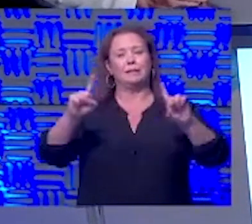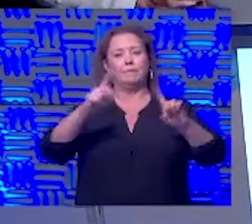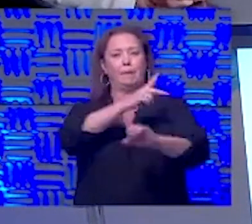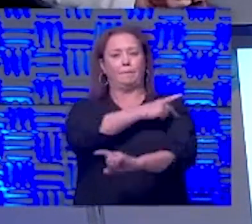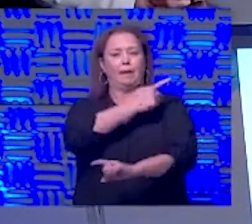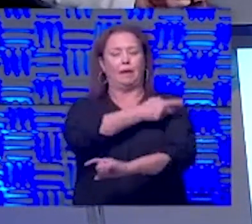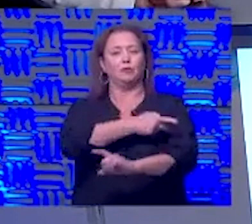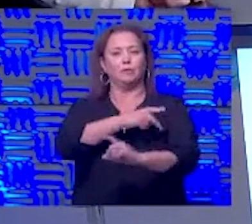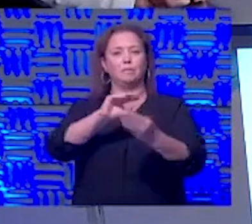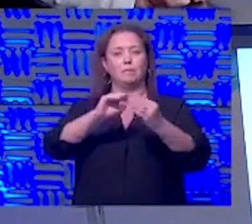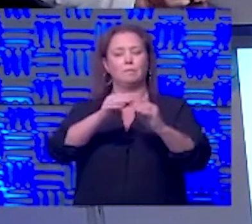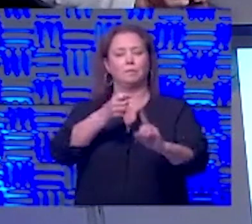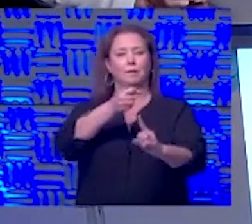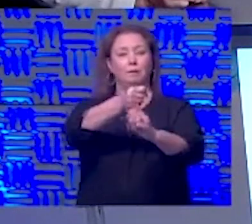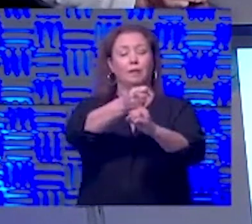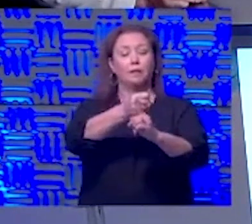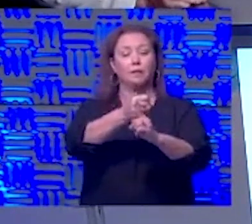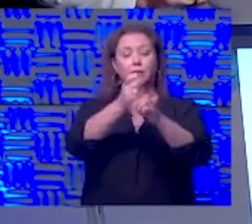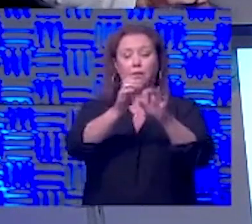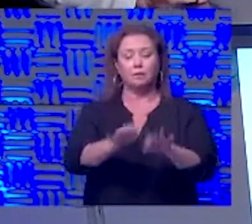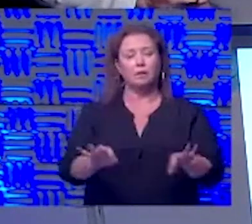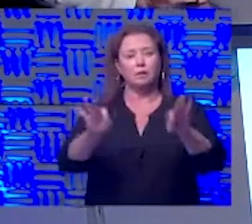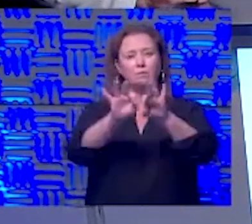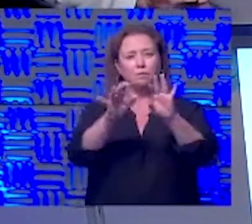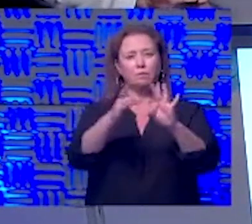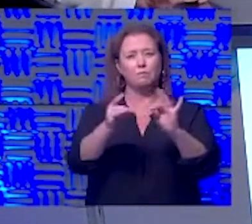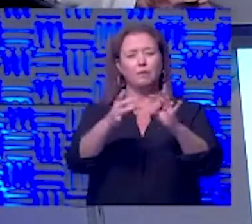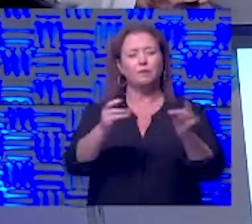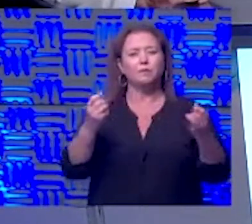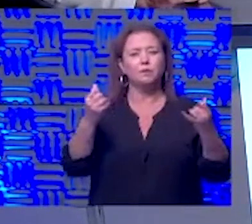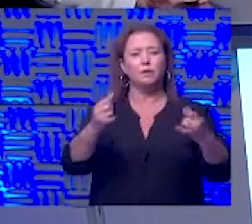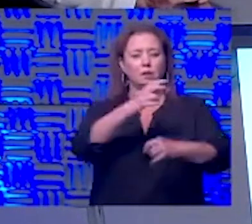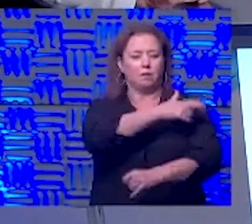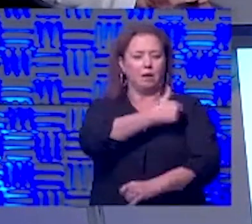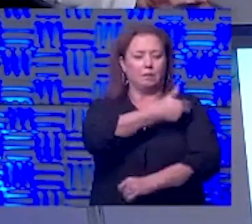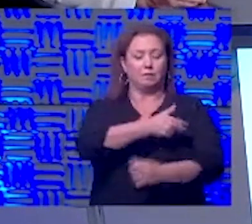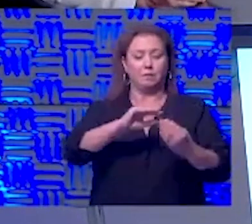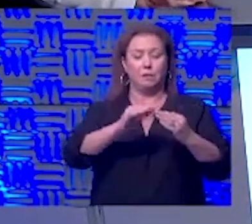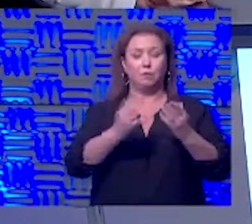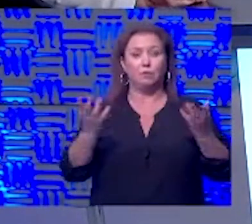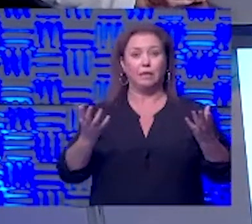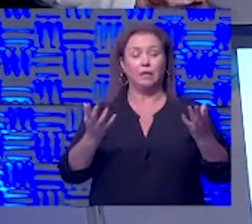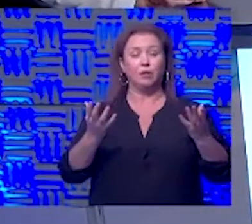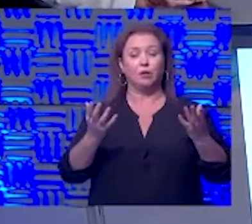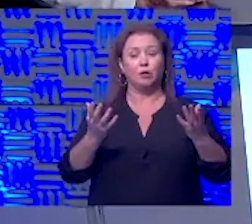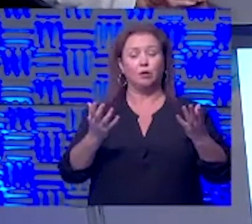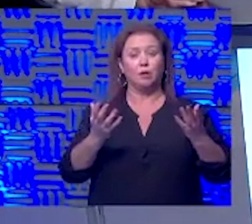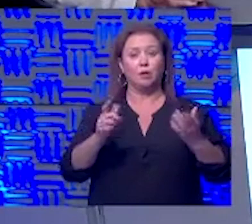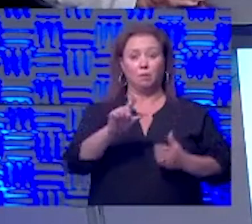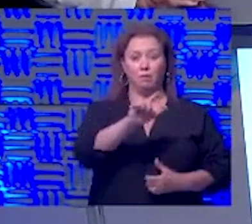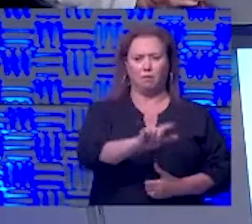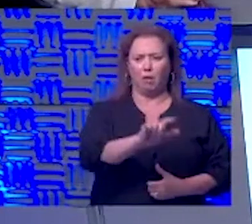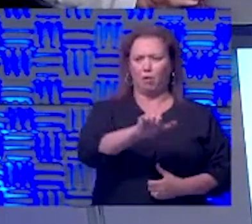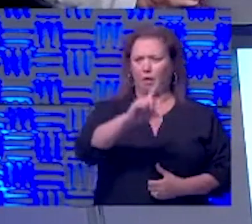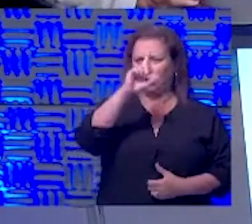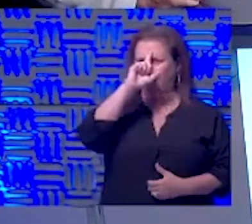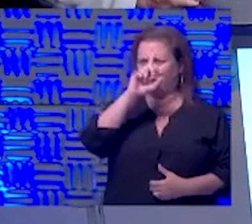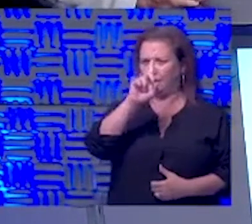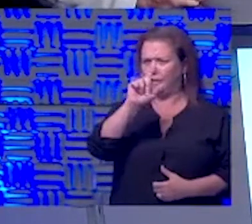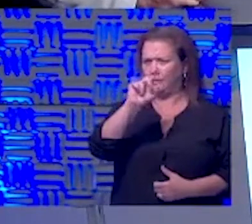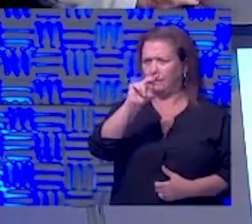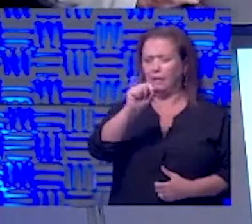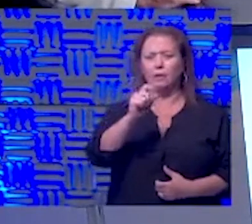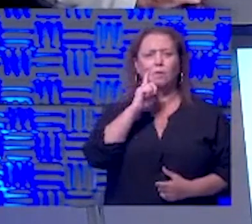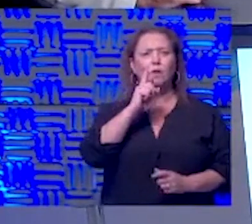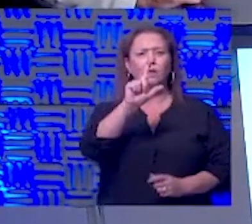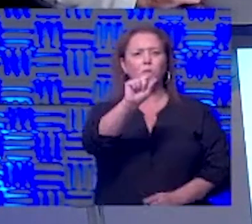population being infected. So I think the important message for folks is the hospital numbers here may be a little lower. And it was around 20 today,